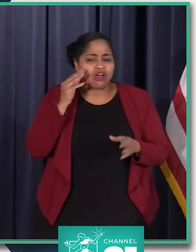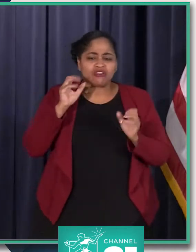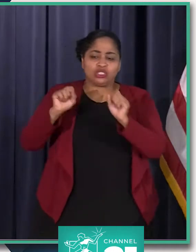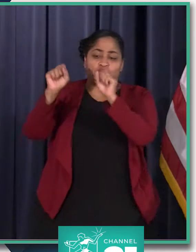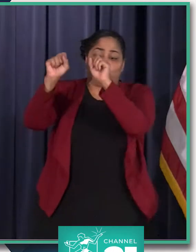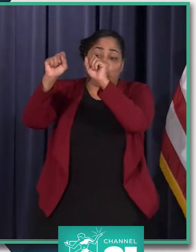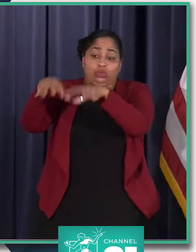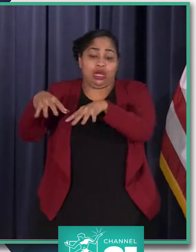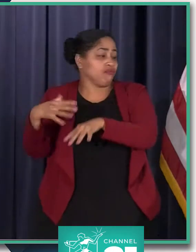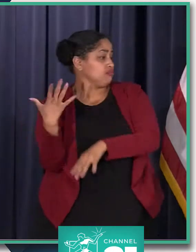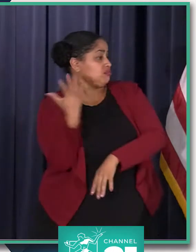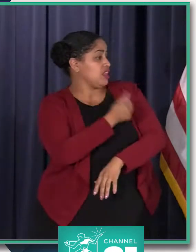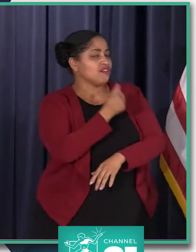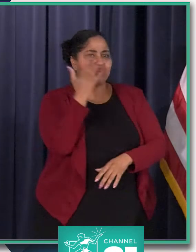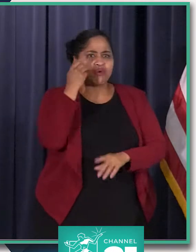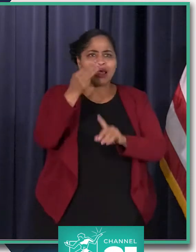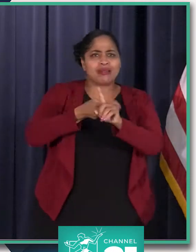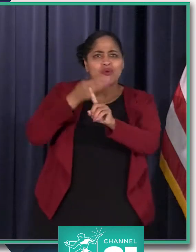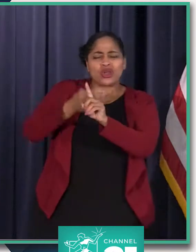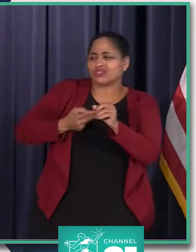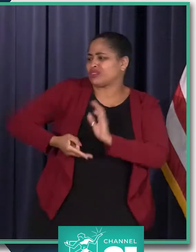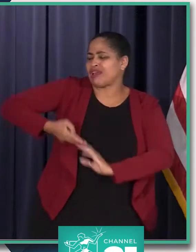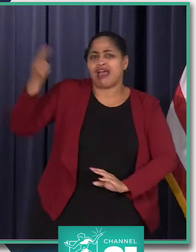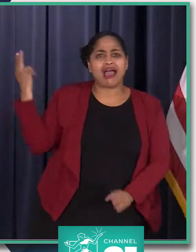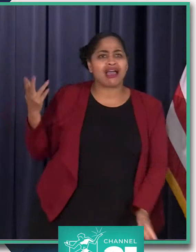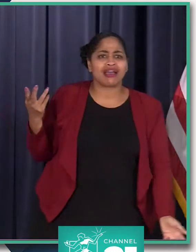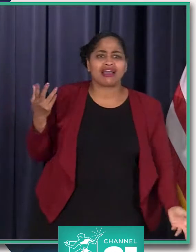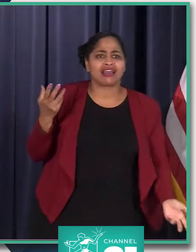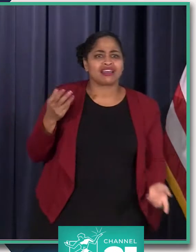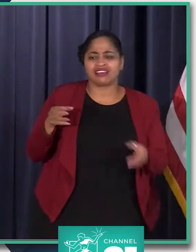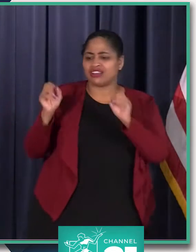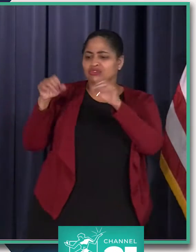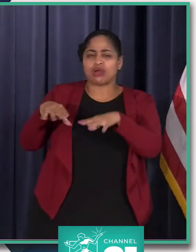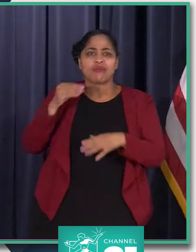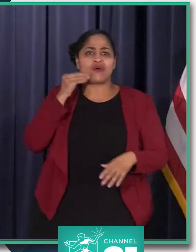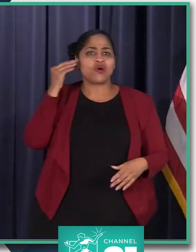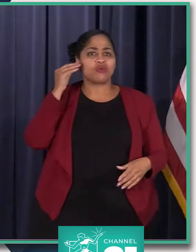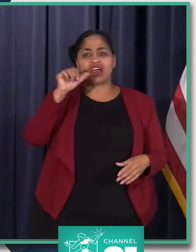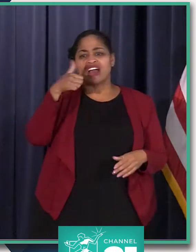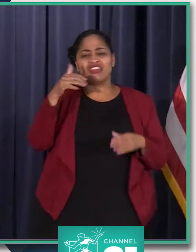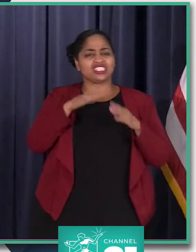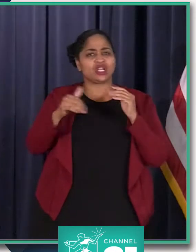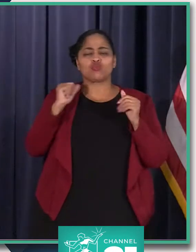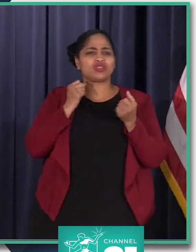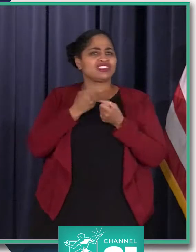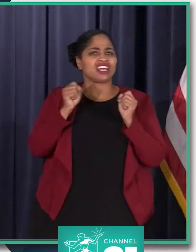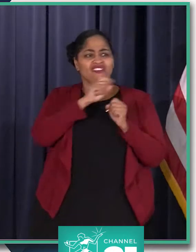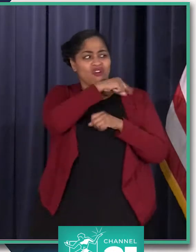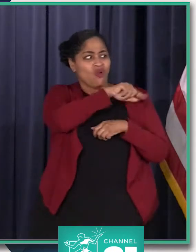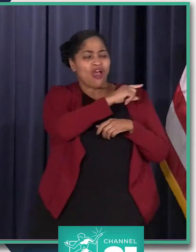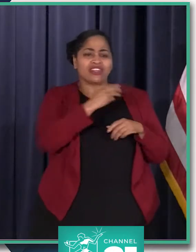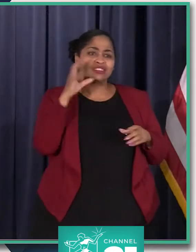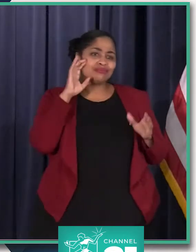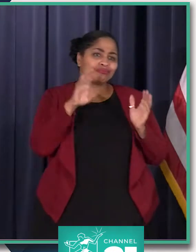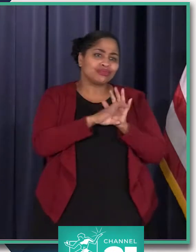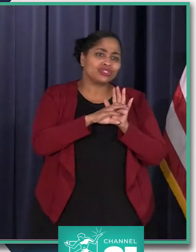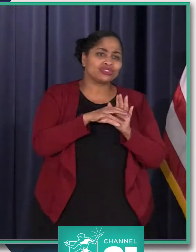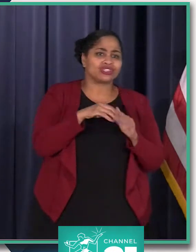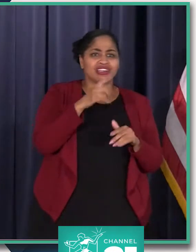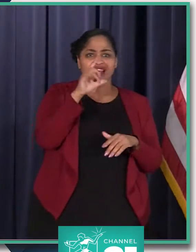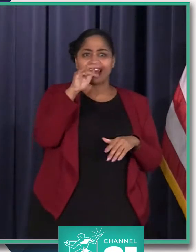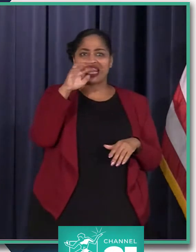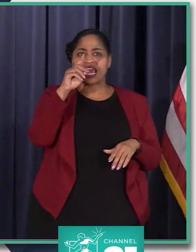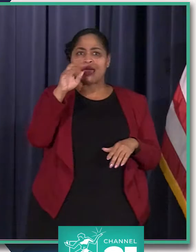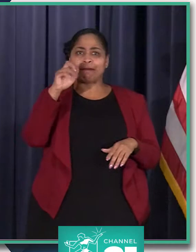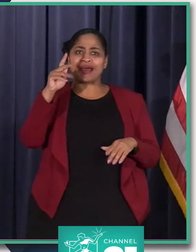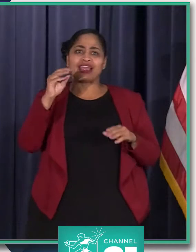The mortgages were too high. And so they walked away from houses that in any other city would have been saved. All of these pictures of these houses here are land bank